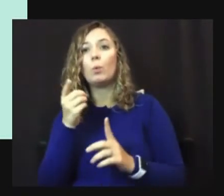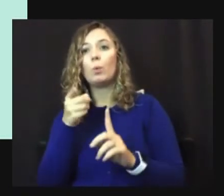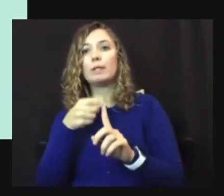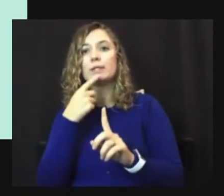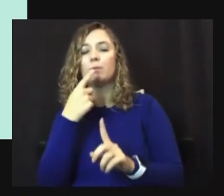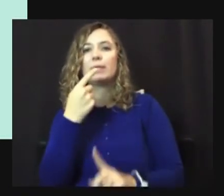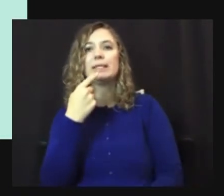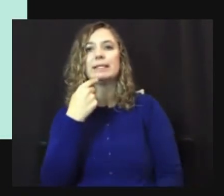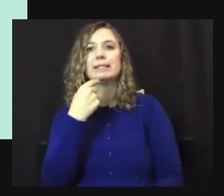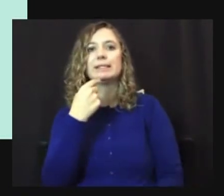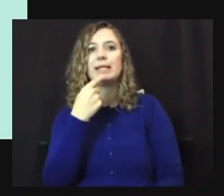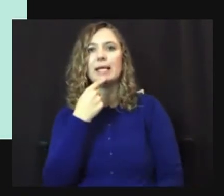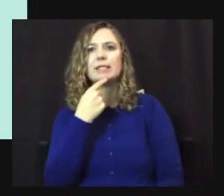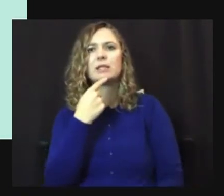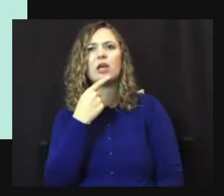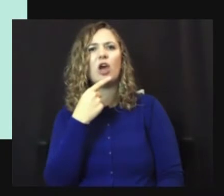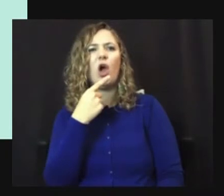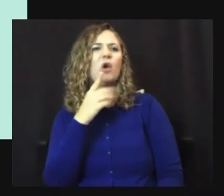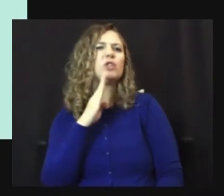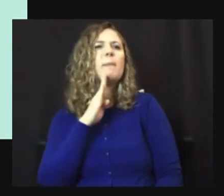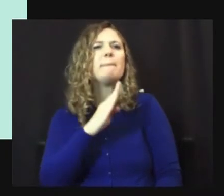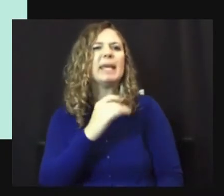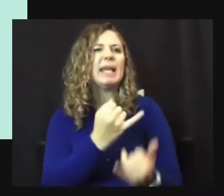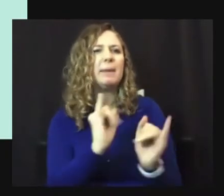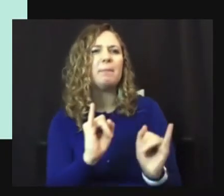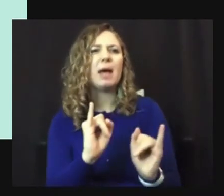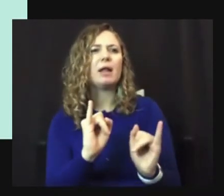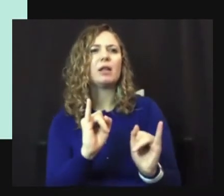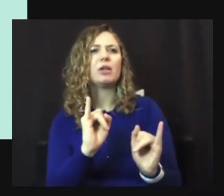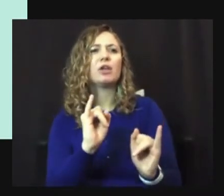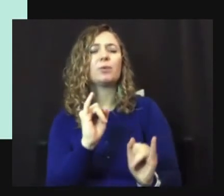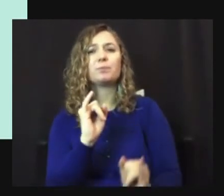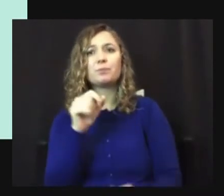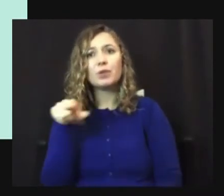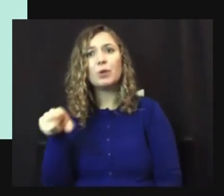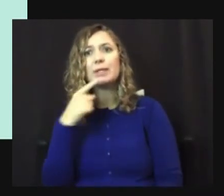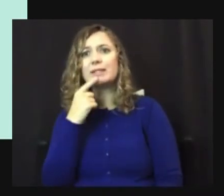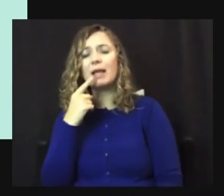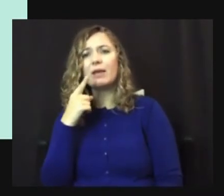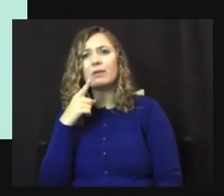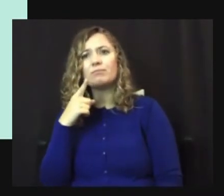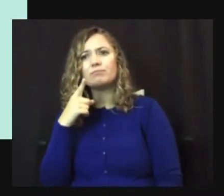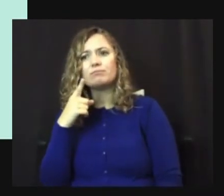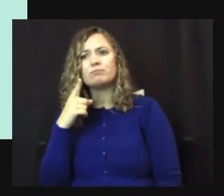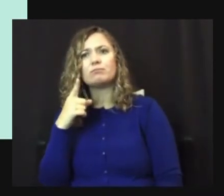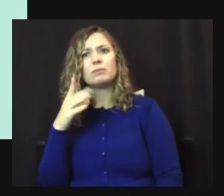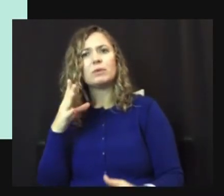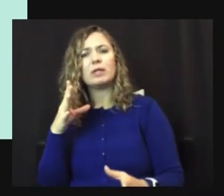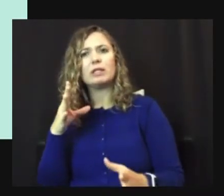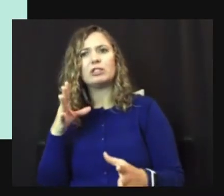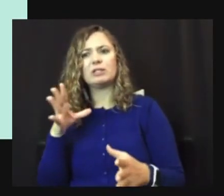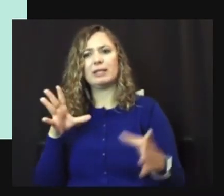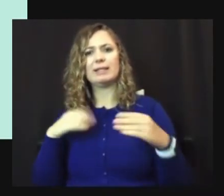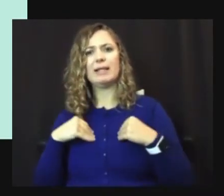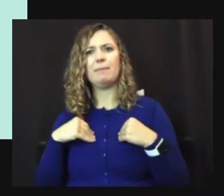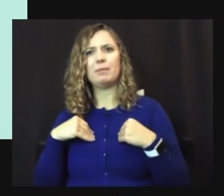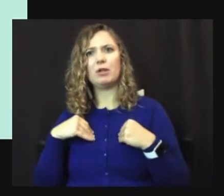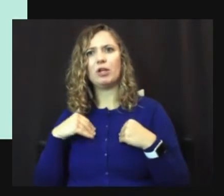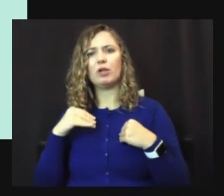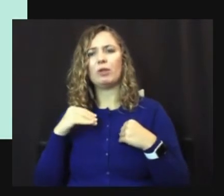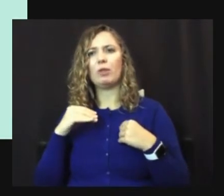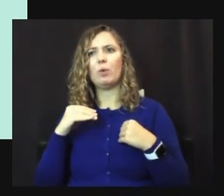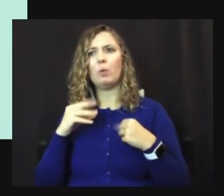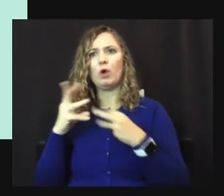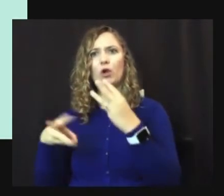you're telling us to accept that you've built a world for you